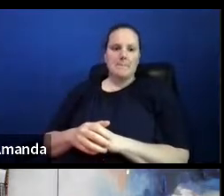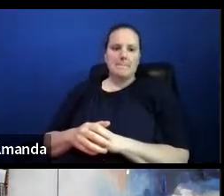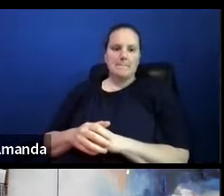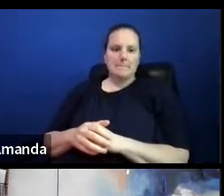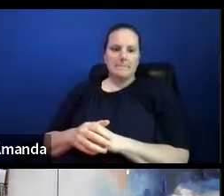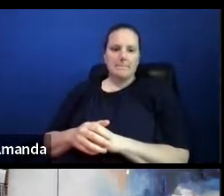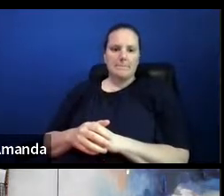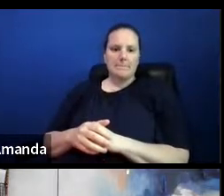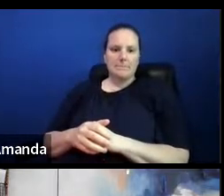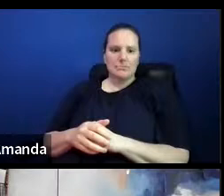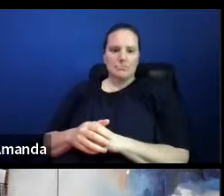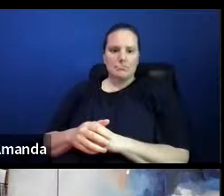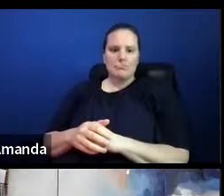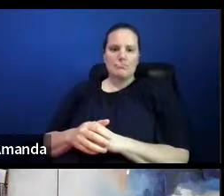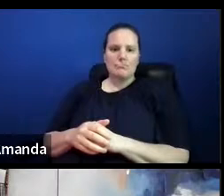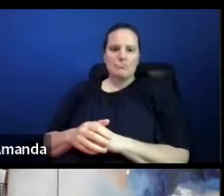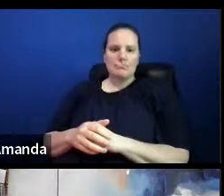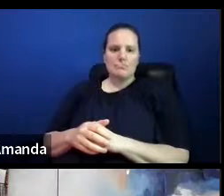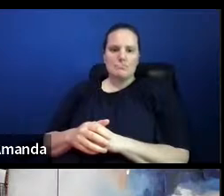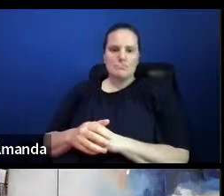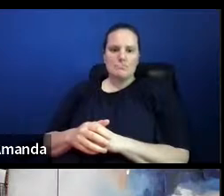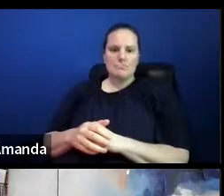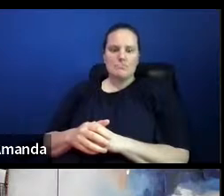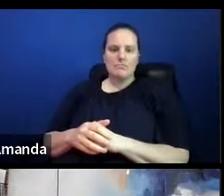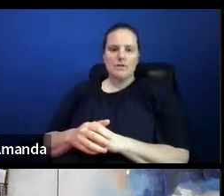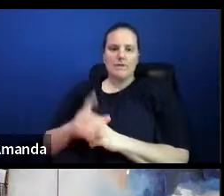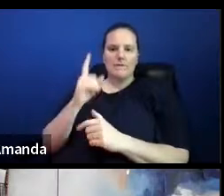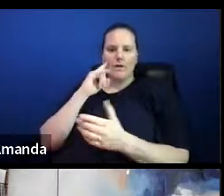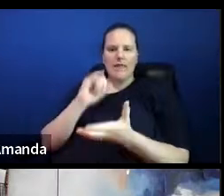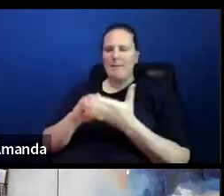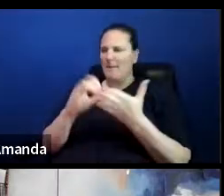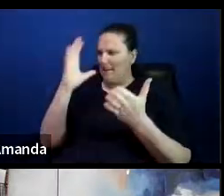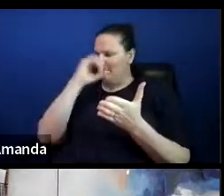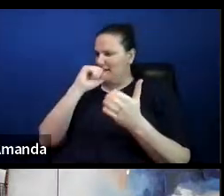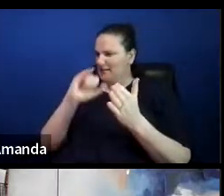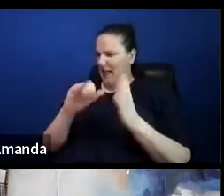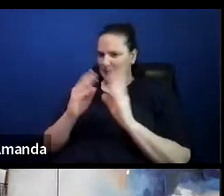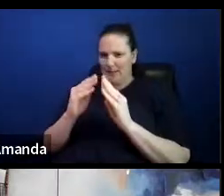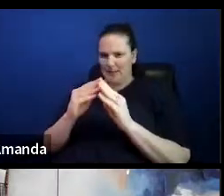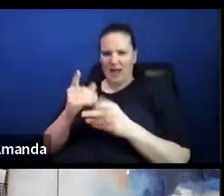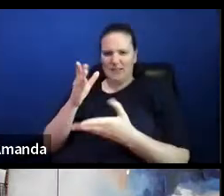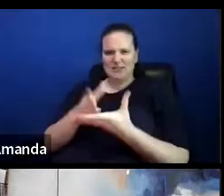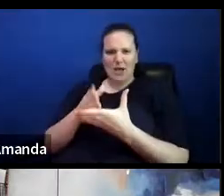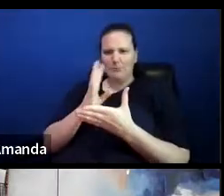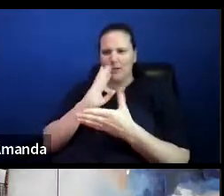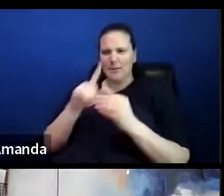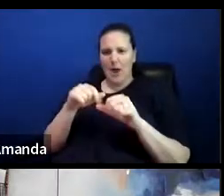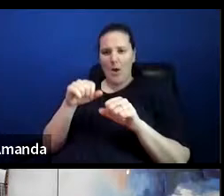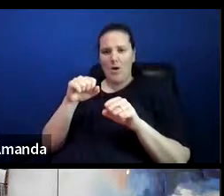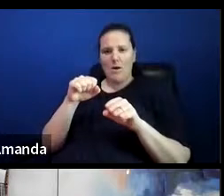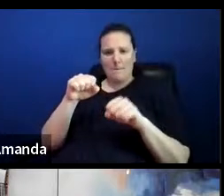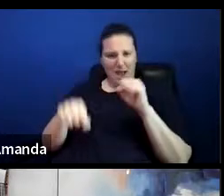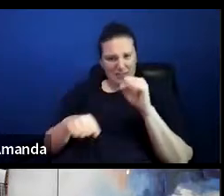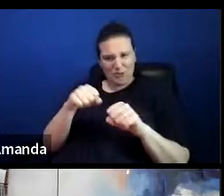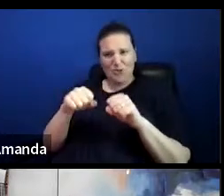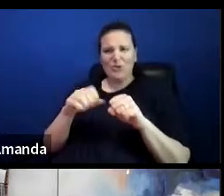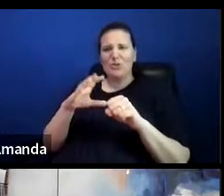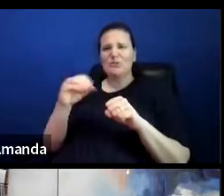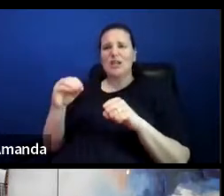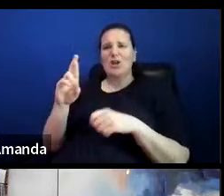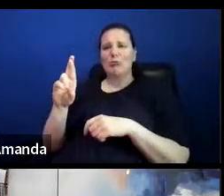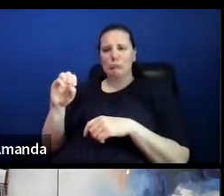Yeah, maybe I missed a meeting of some sort, but have they stopped talking about tolling bicycles and rollers, those kinds of things, other